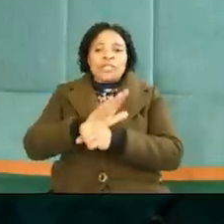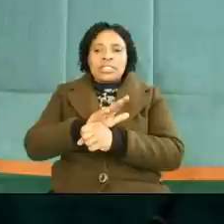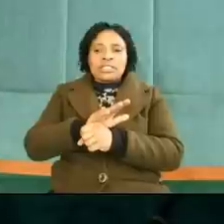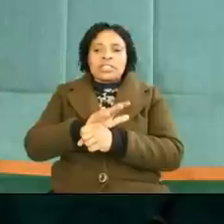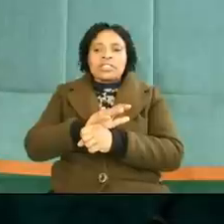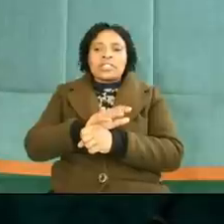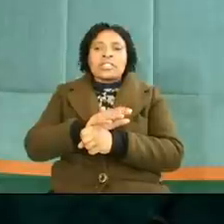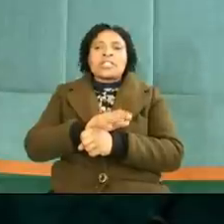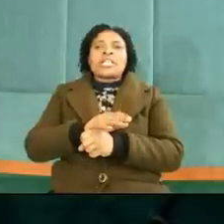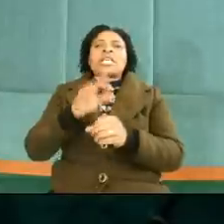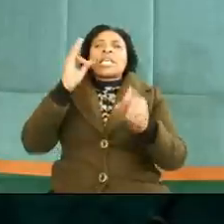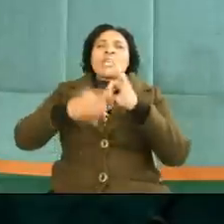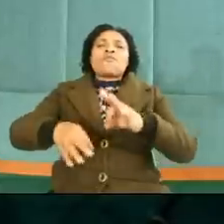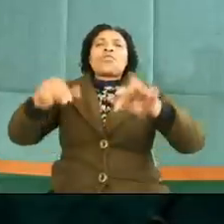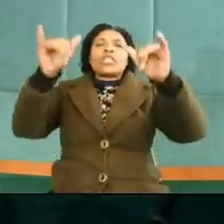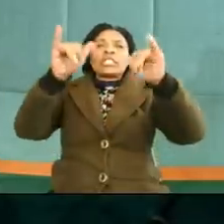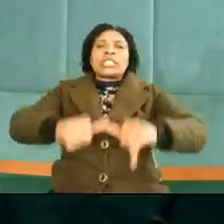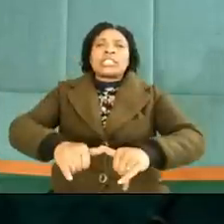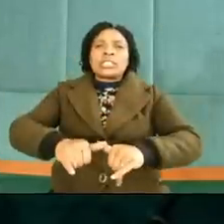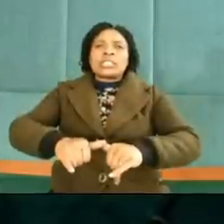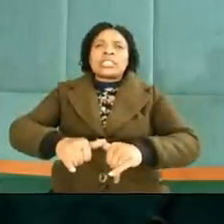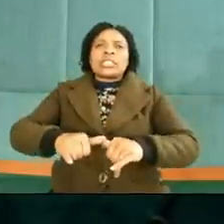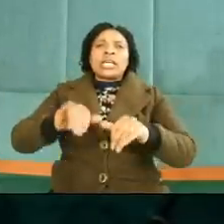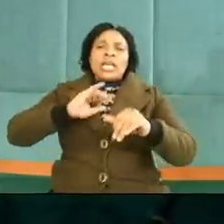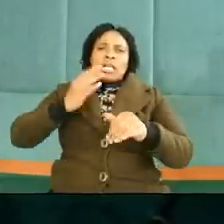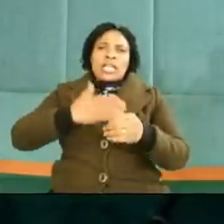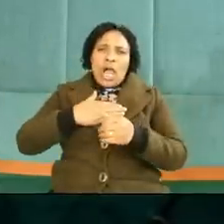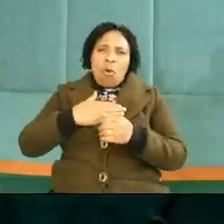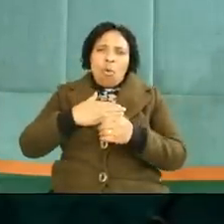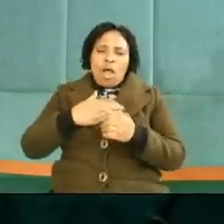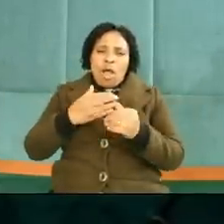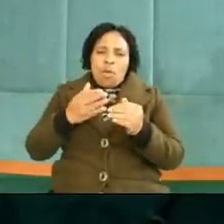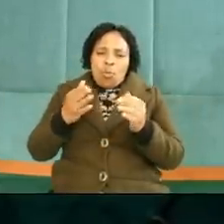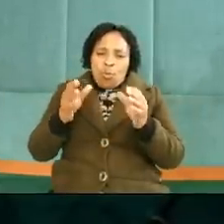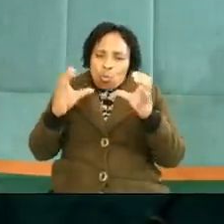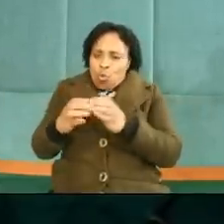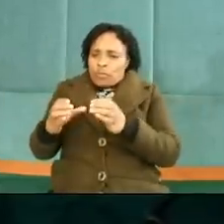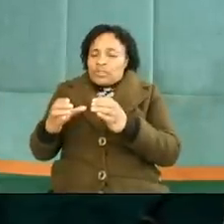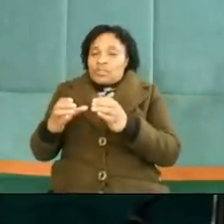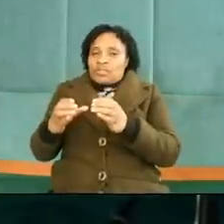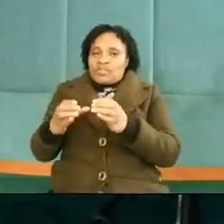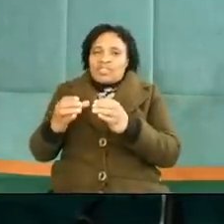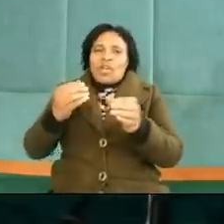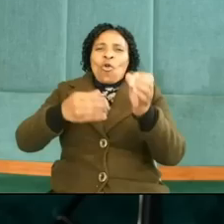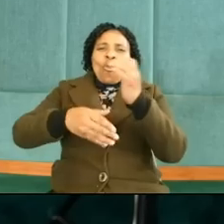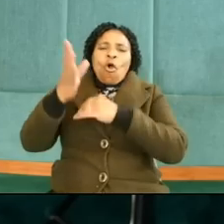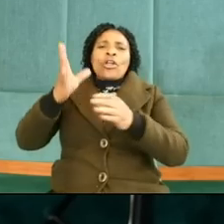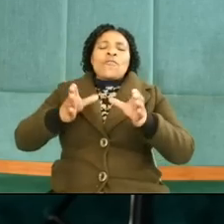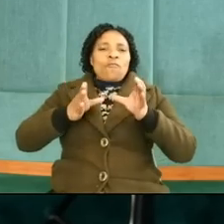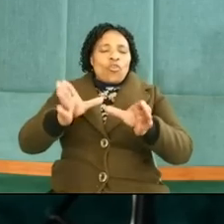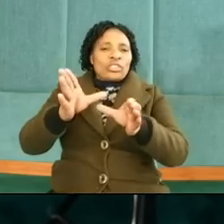we remain in our four little walls. Are you with me? So God forced